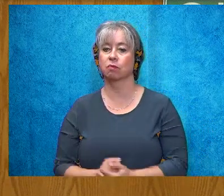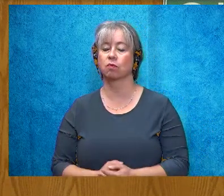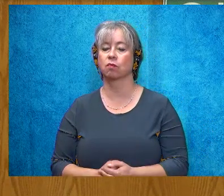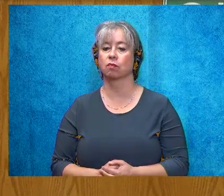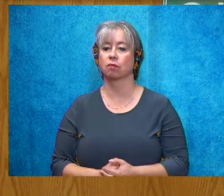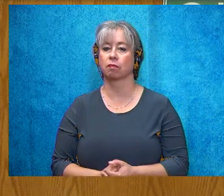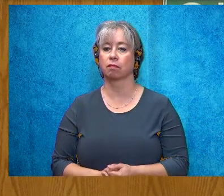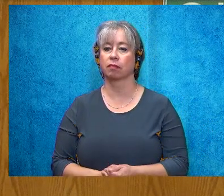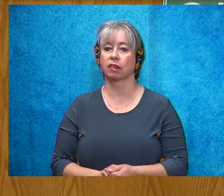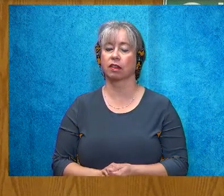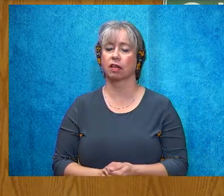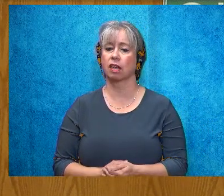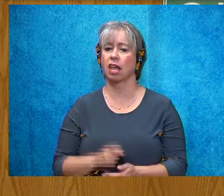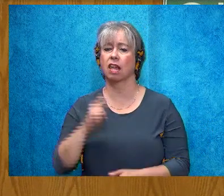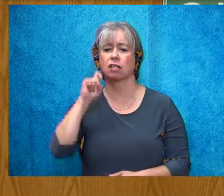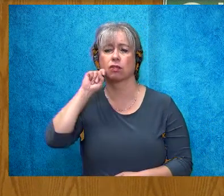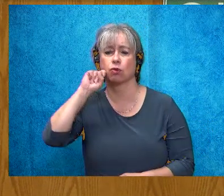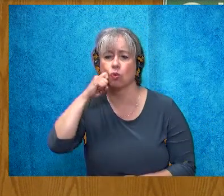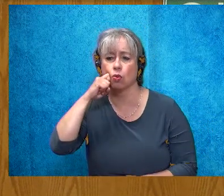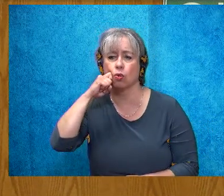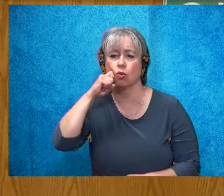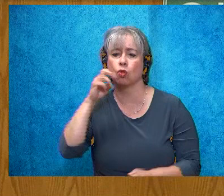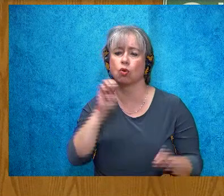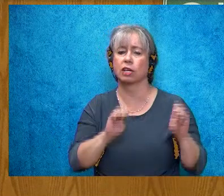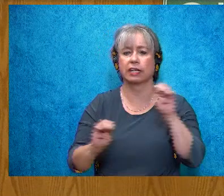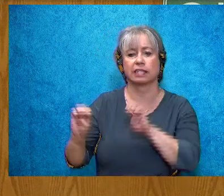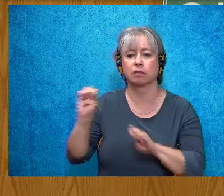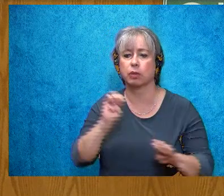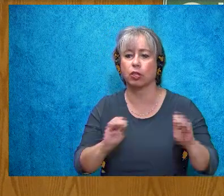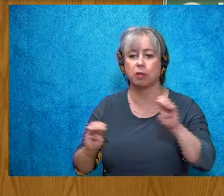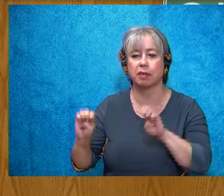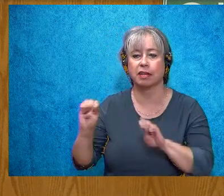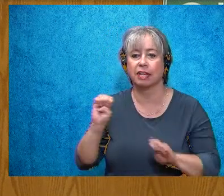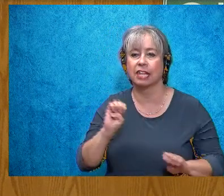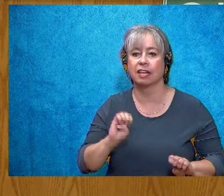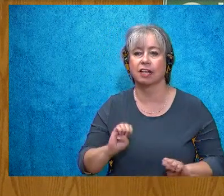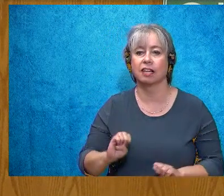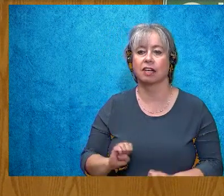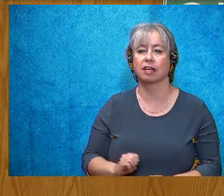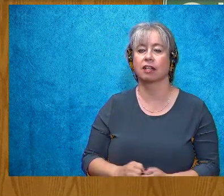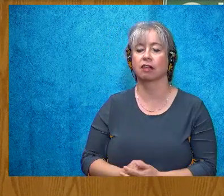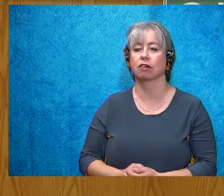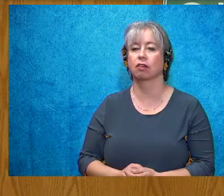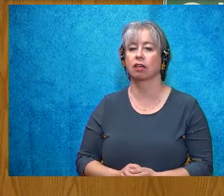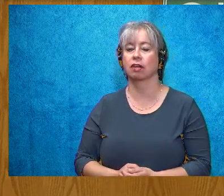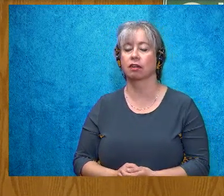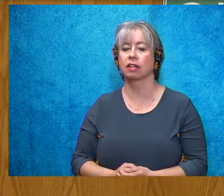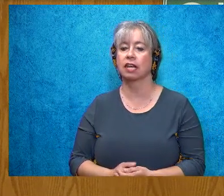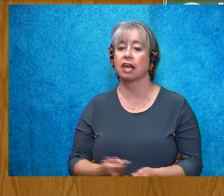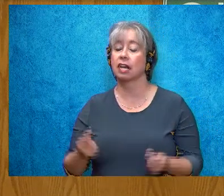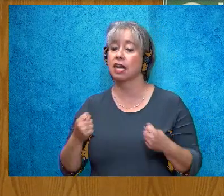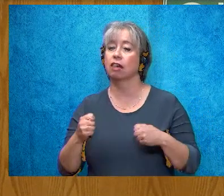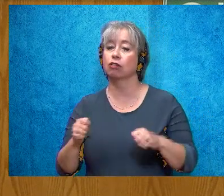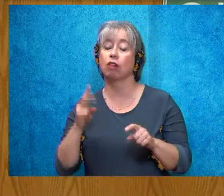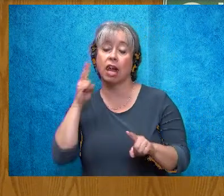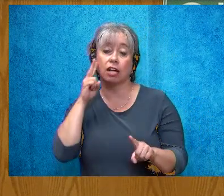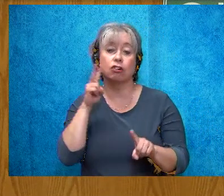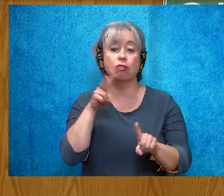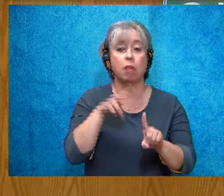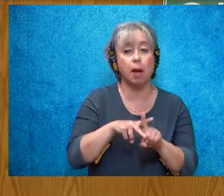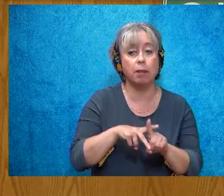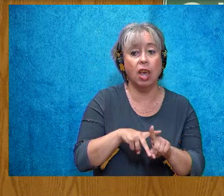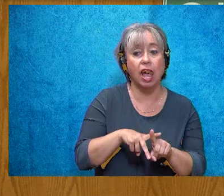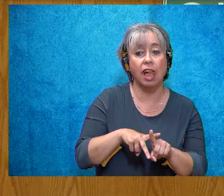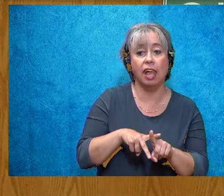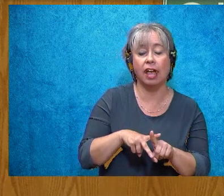Cradle is really a neat demonstration tool. Now I want you to try to apply what we have learned